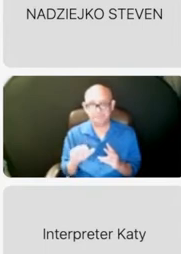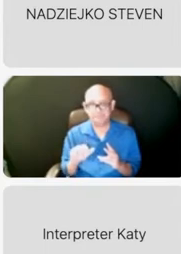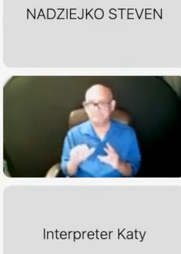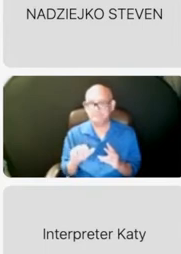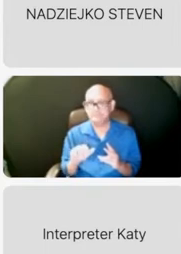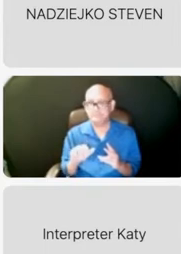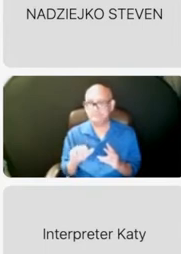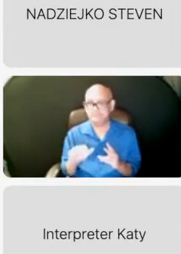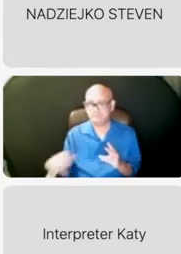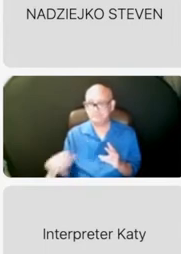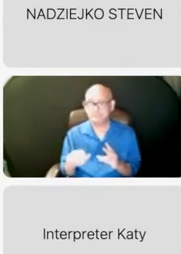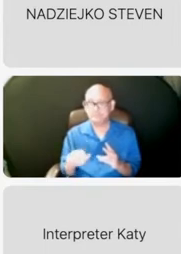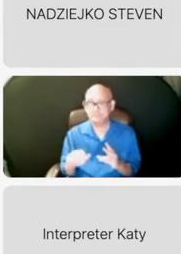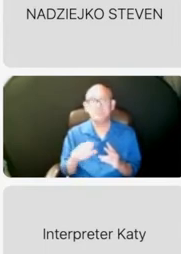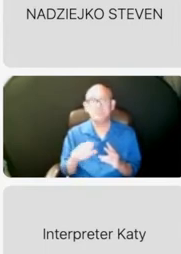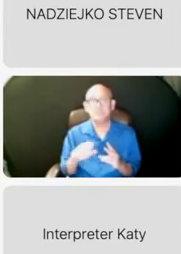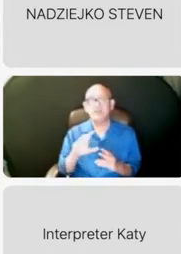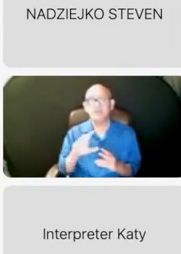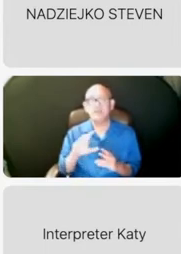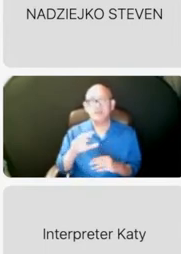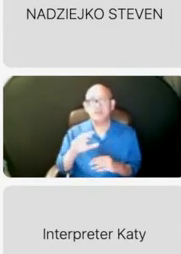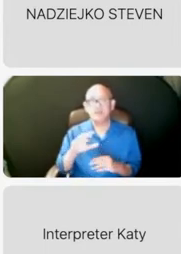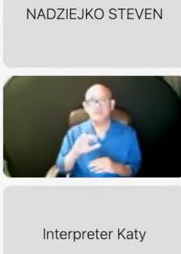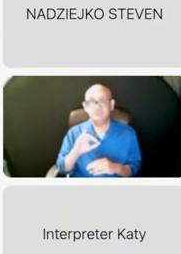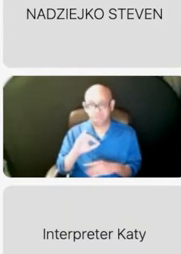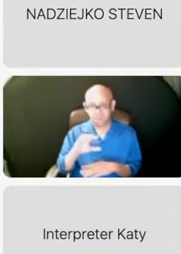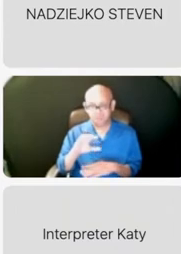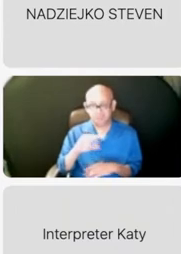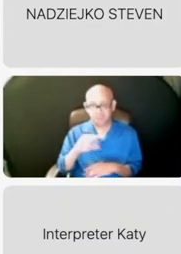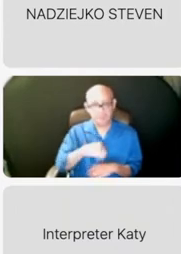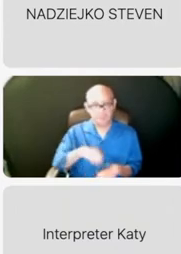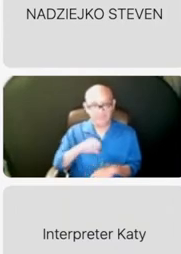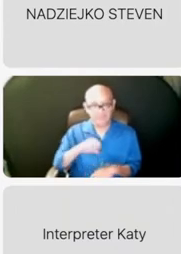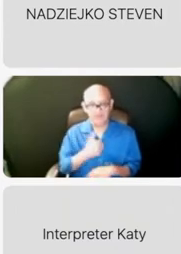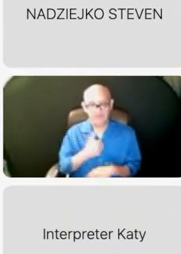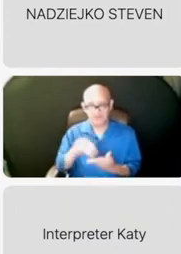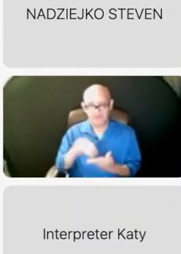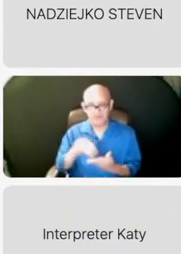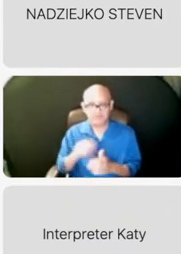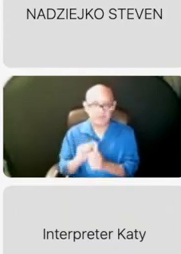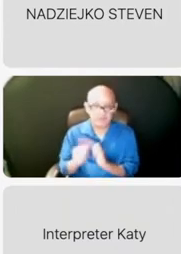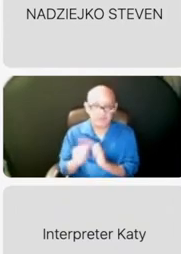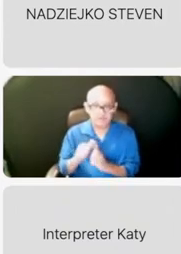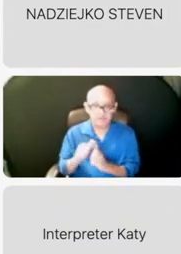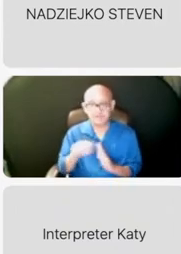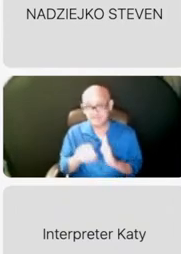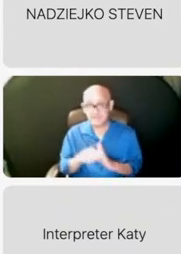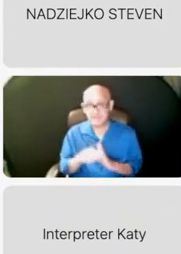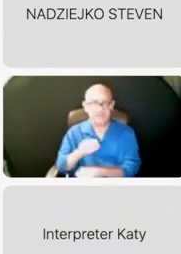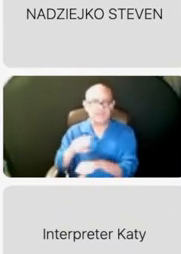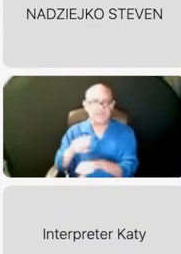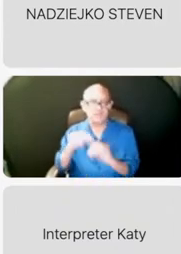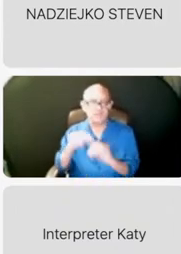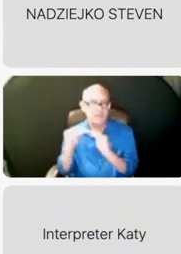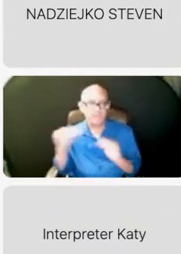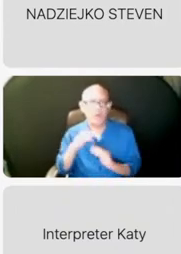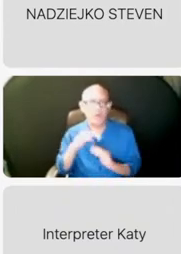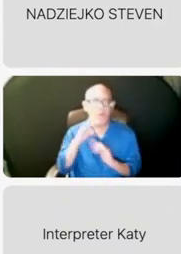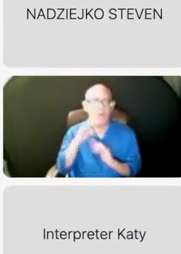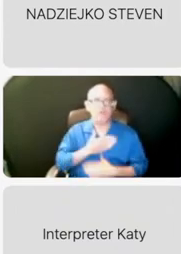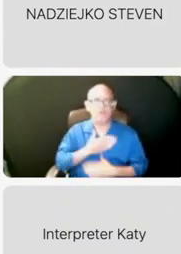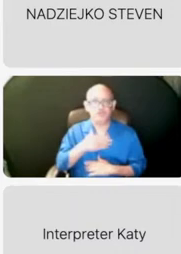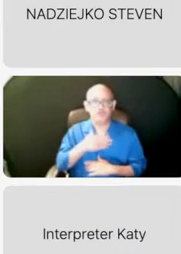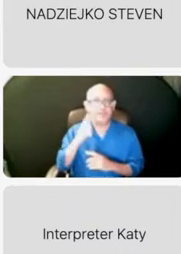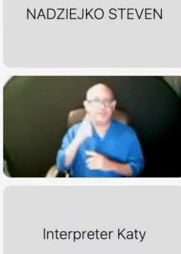vhs is proud of our students their efforts and competition at the state and national level and we hope that you enjoy hearing their presentation